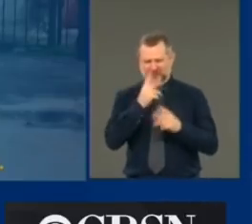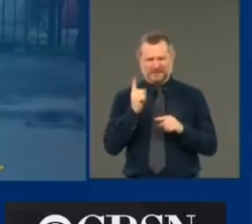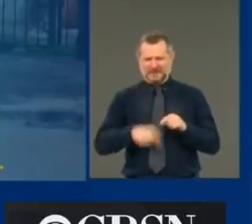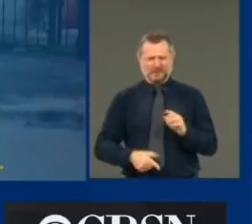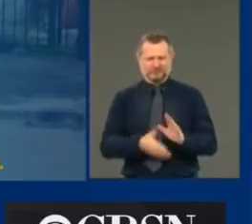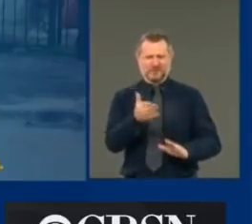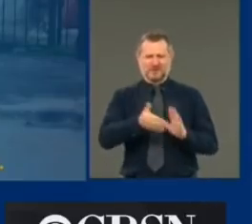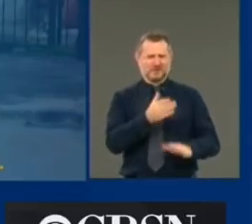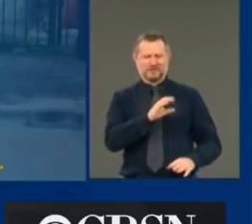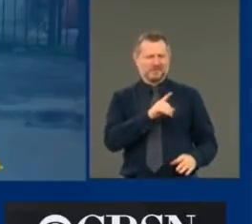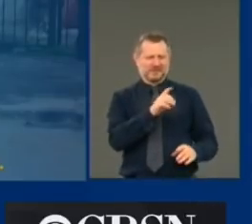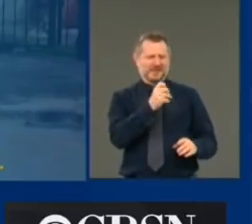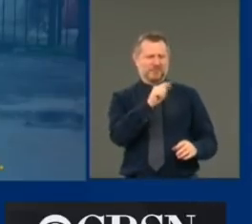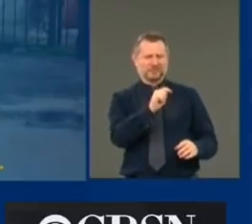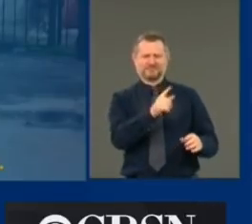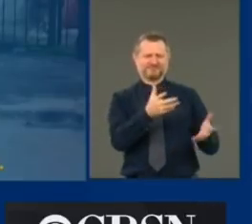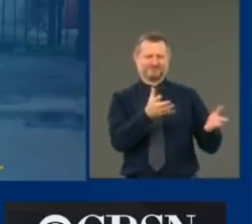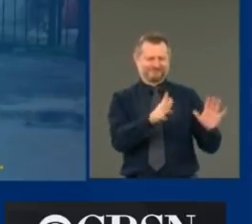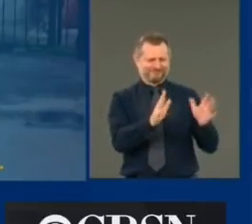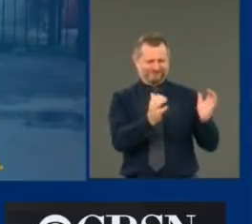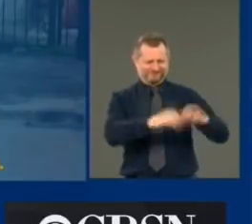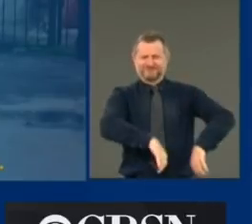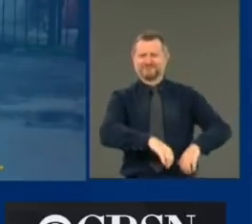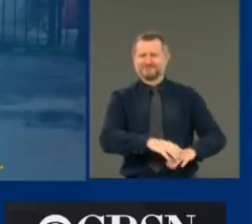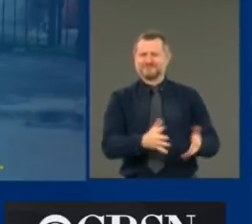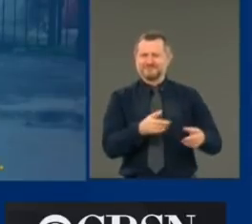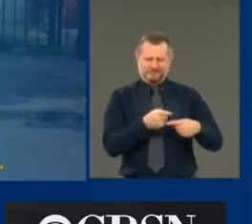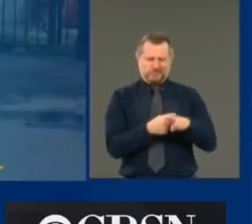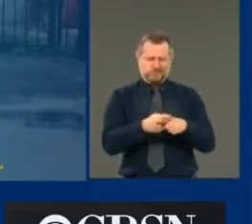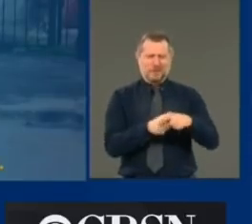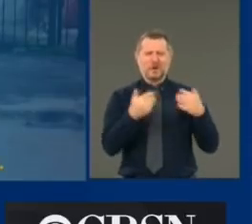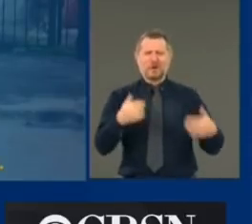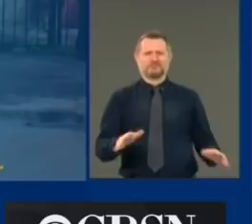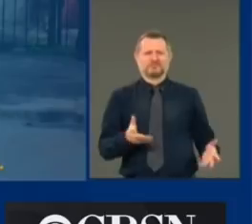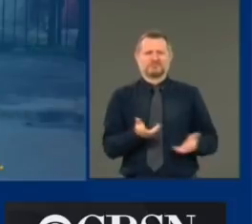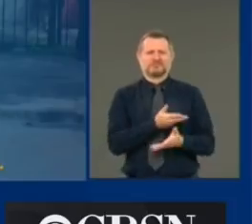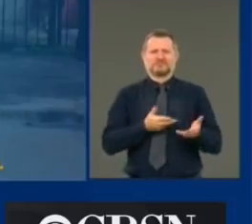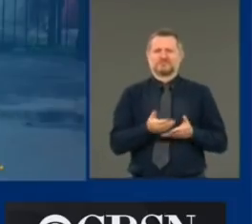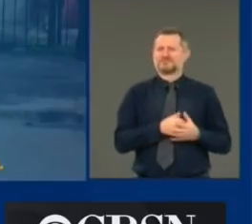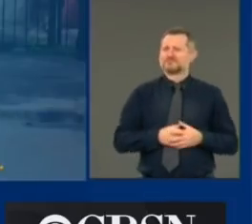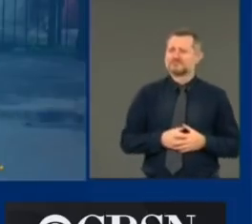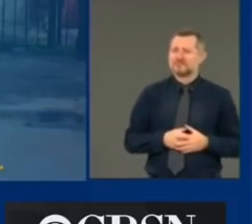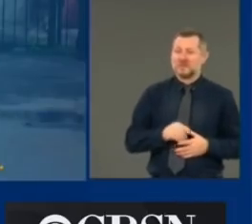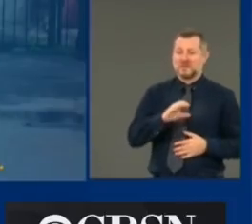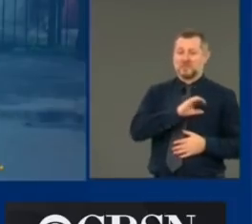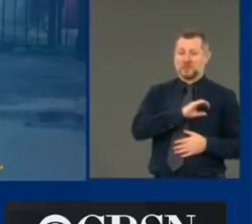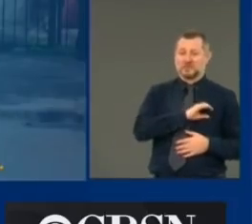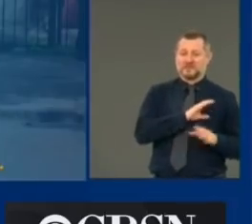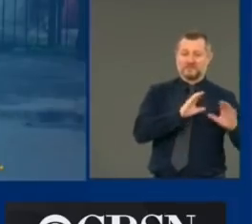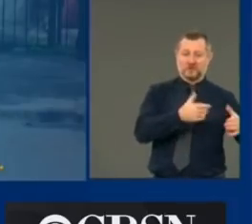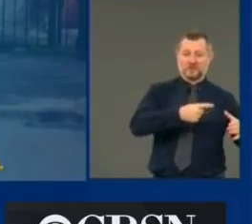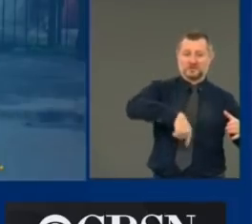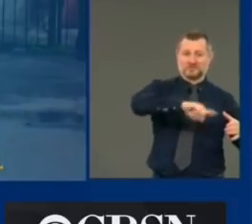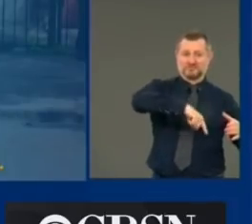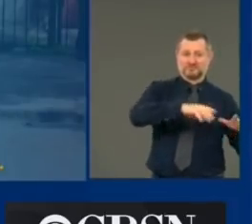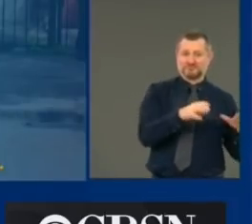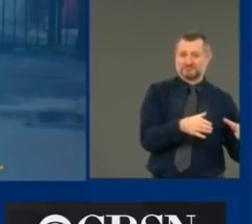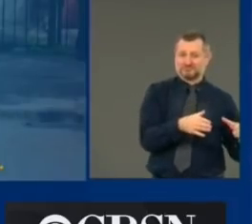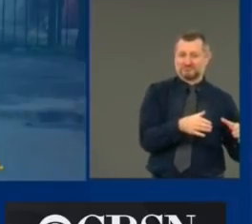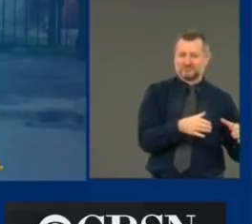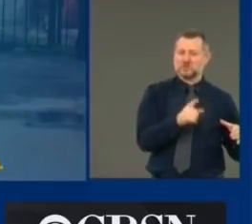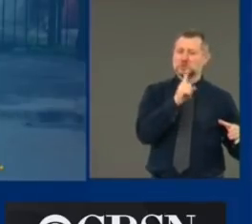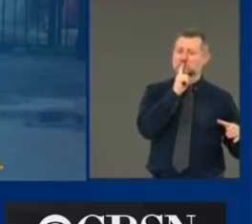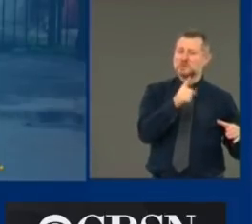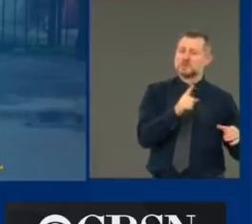the trust or the respect, it's not going to work. You know, the police force is a function